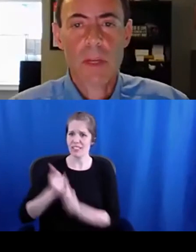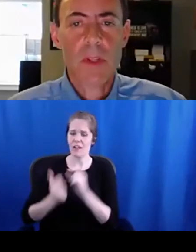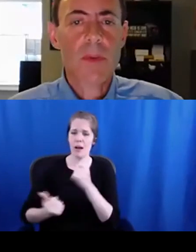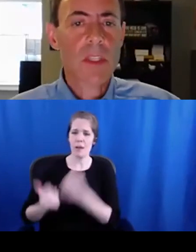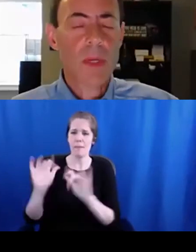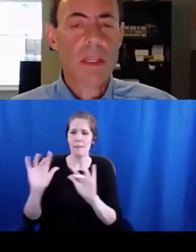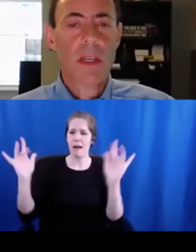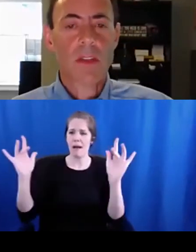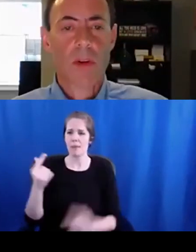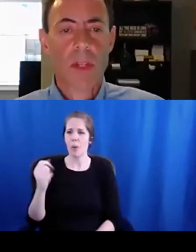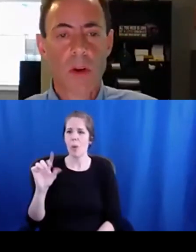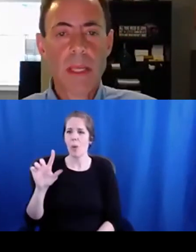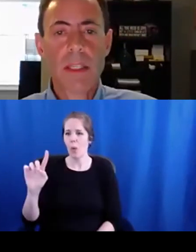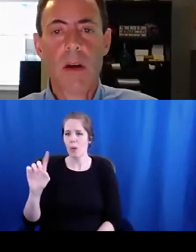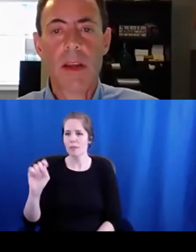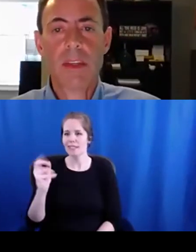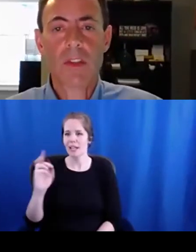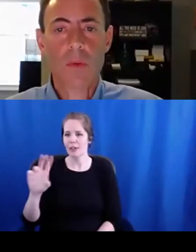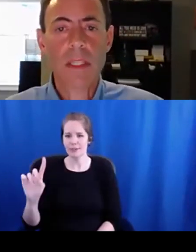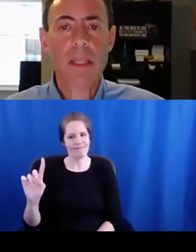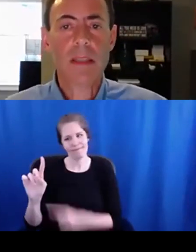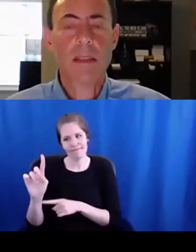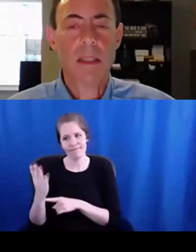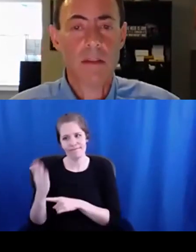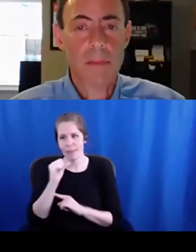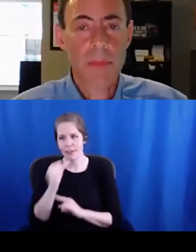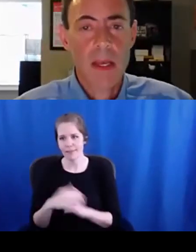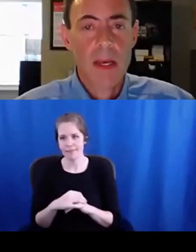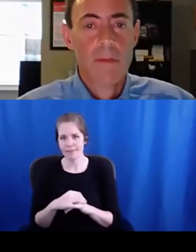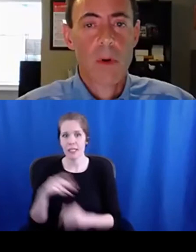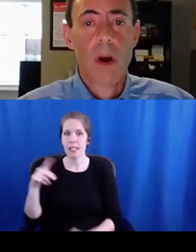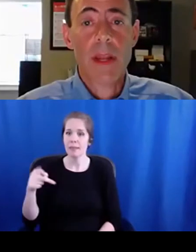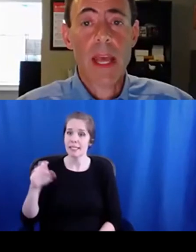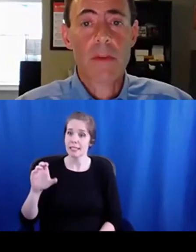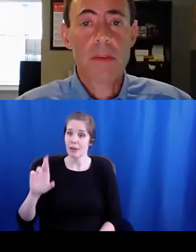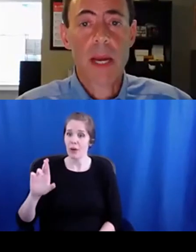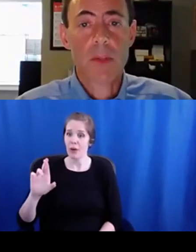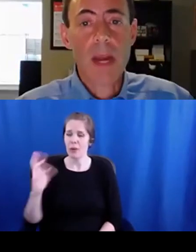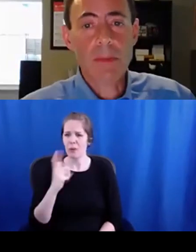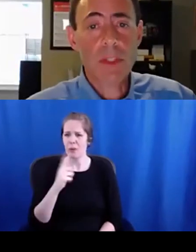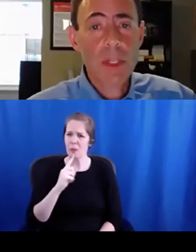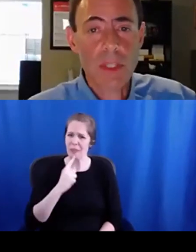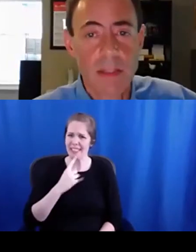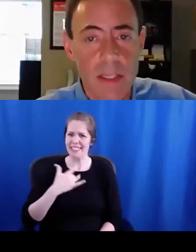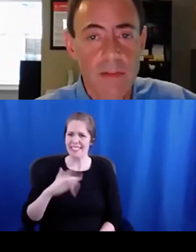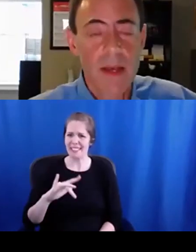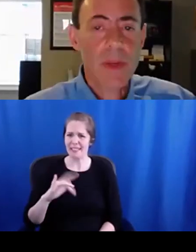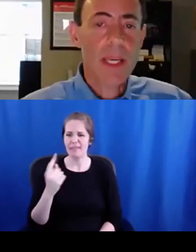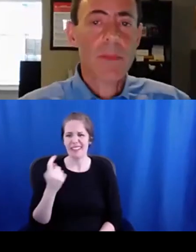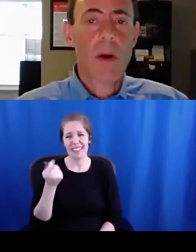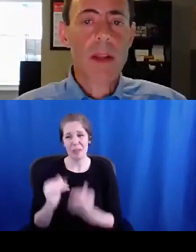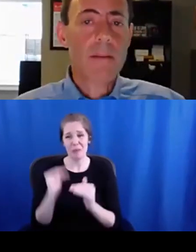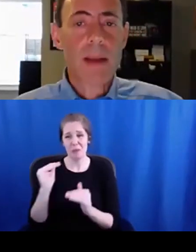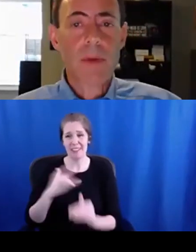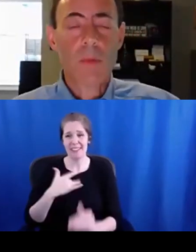for some of the reasons we discussed earlier. PCR is exquisitely sensitive for RNA from the virus, perhaps too sensitive, picking